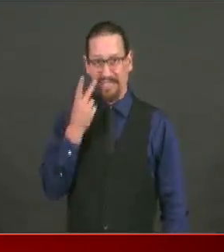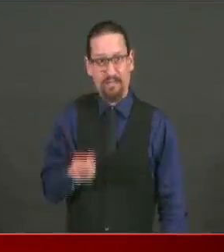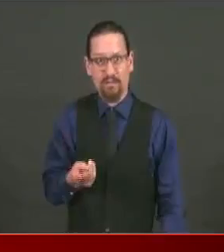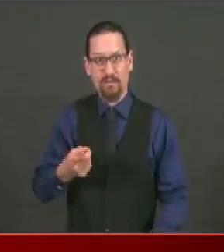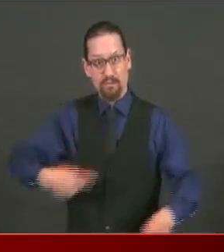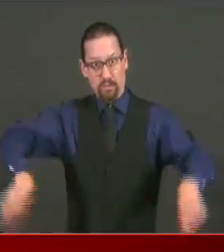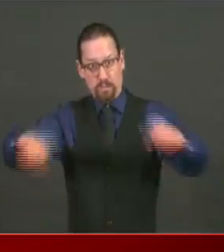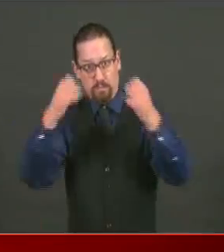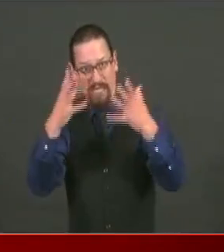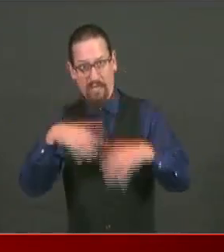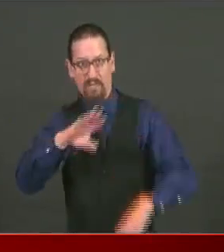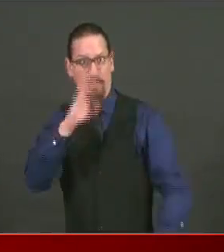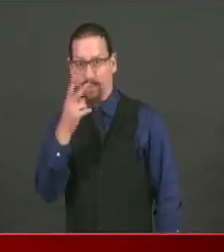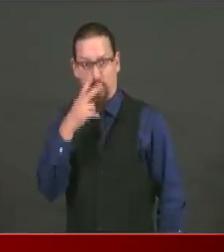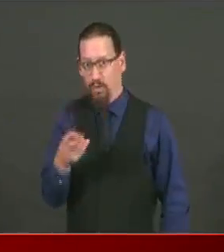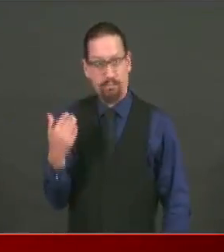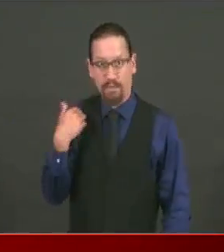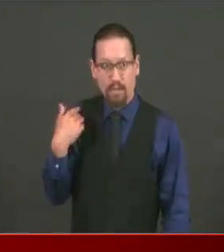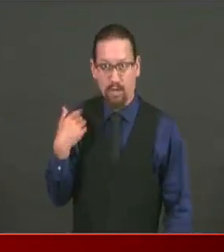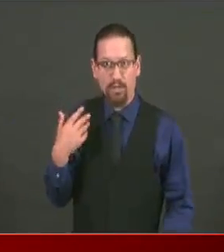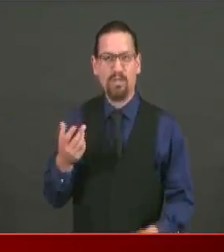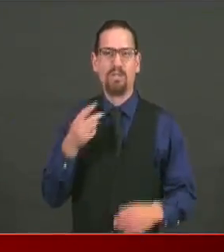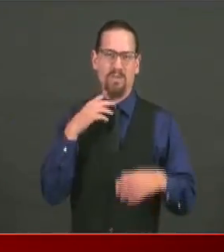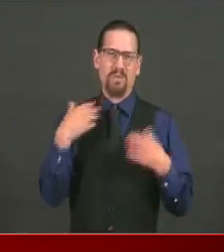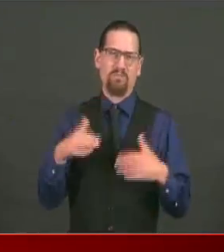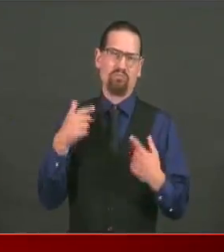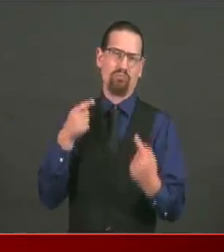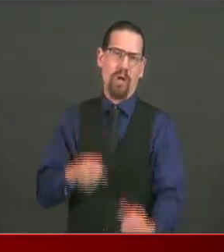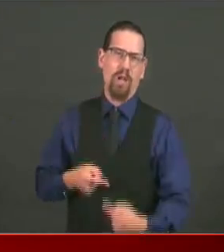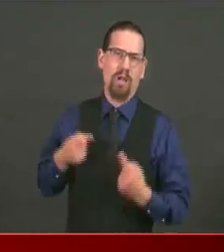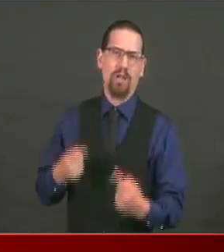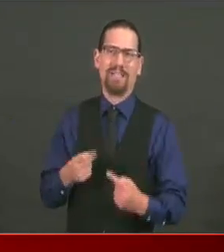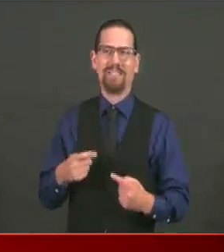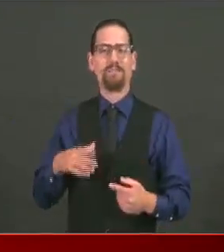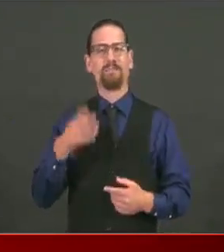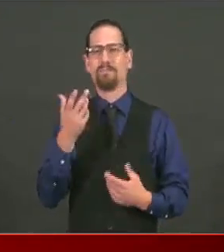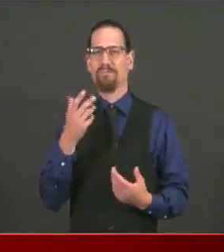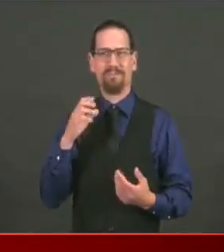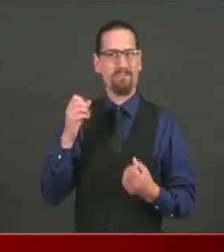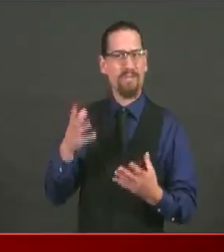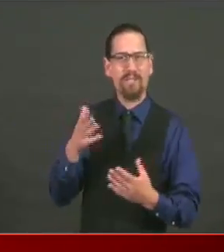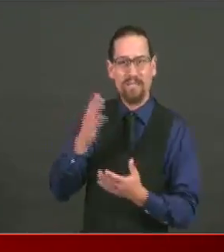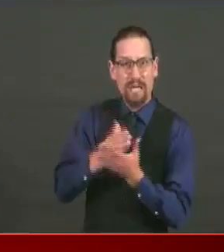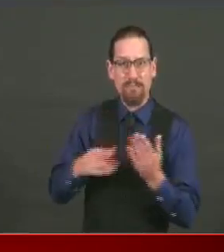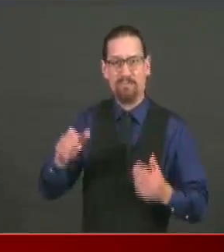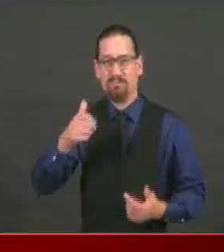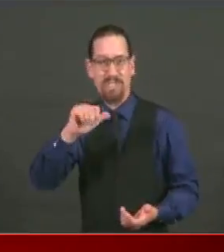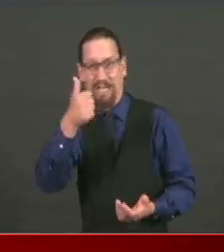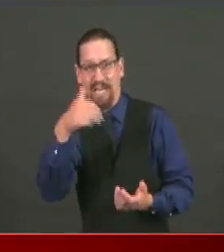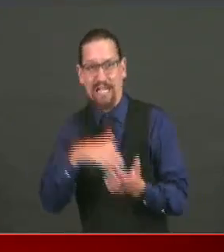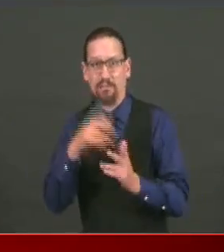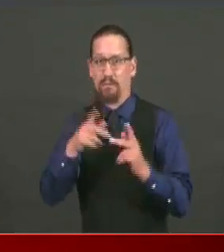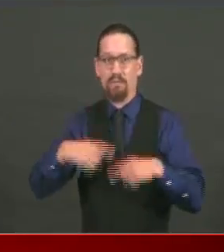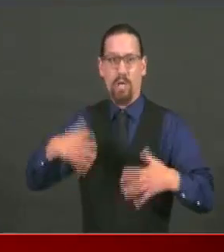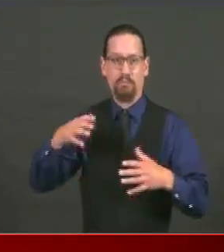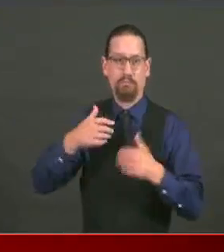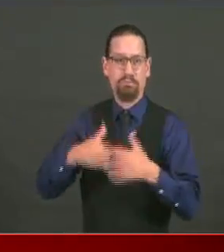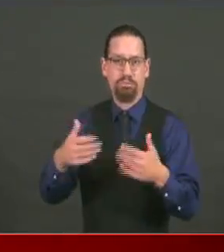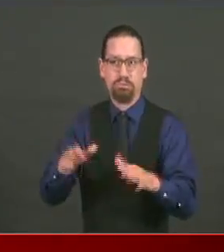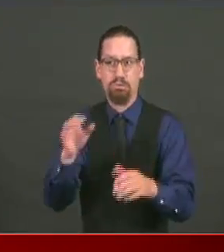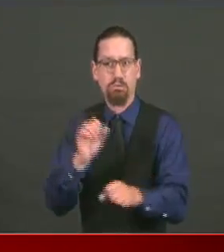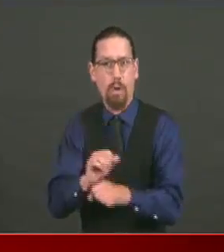Folks are struggling. We have tens and tens of thousands of people out of work, many people going to bed at night